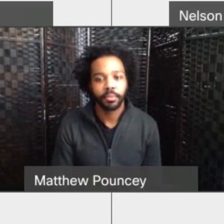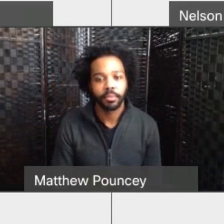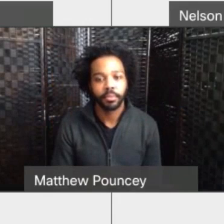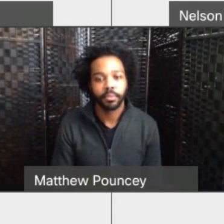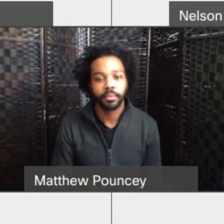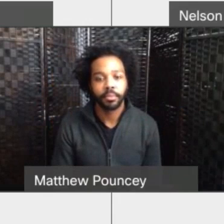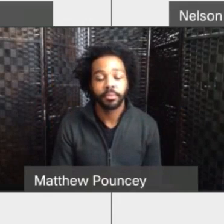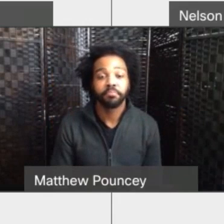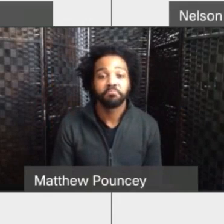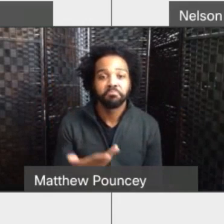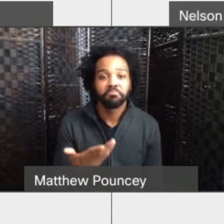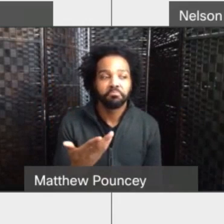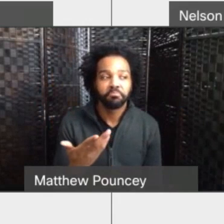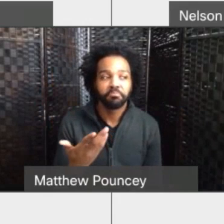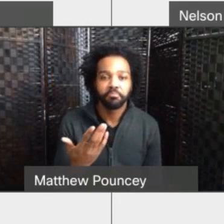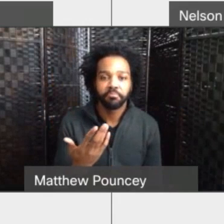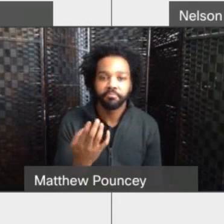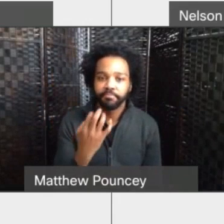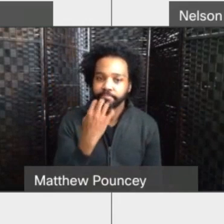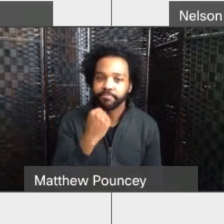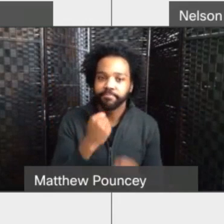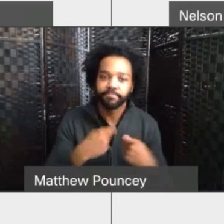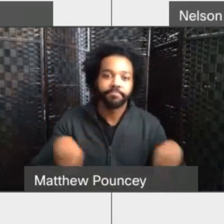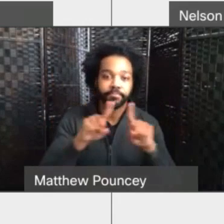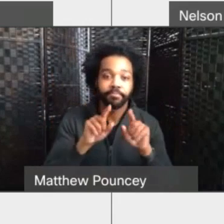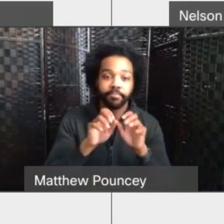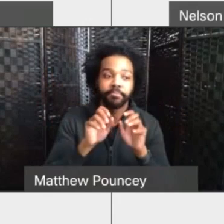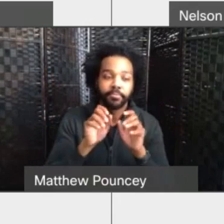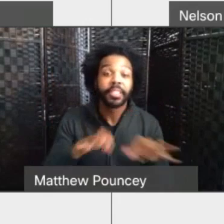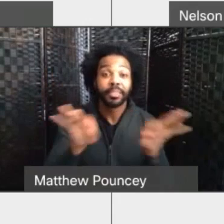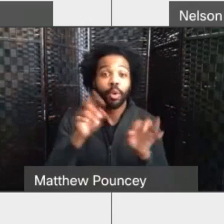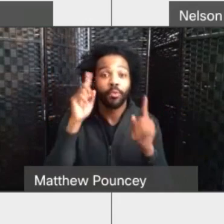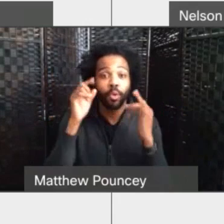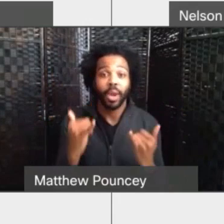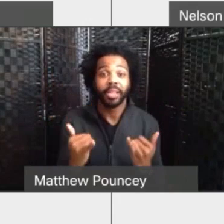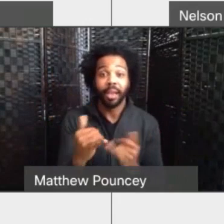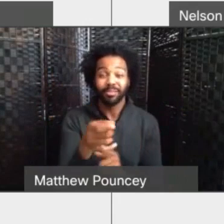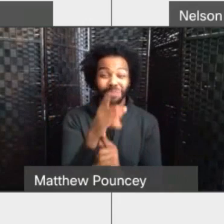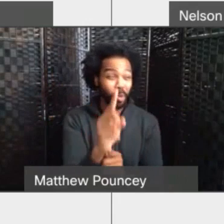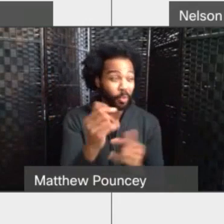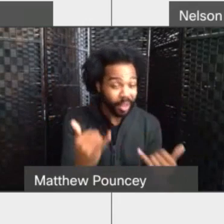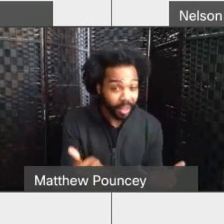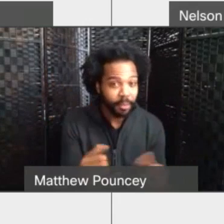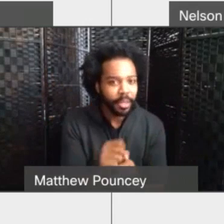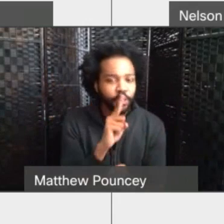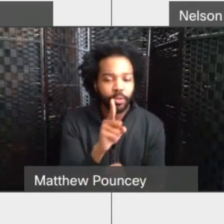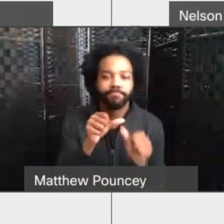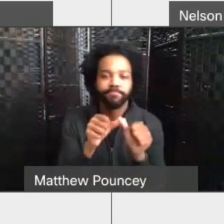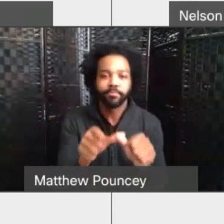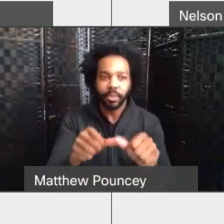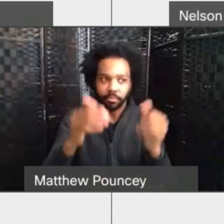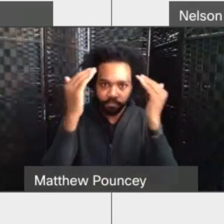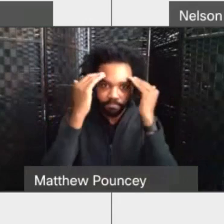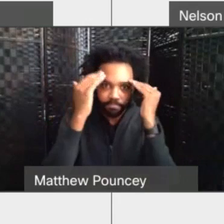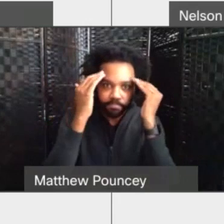it is essential for the time that we continue to stay vigilant about implementing those